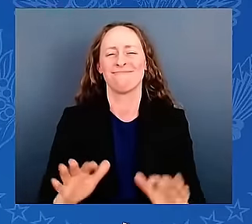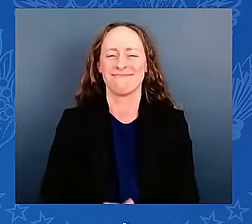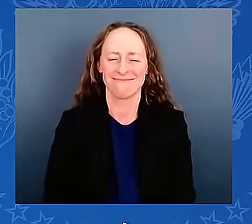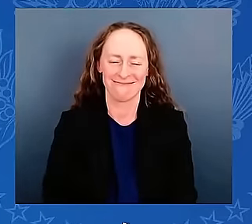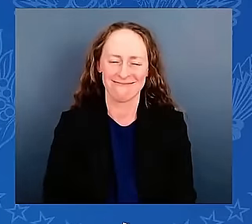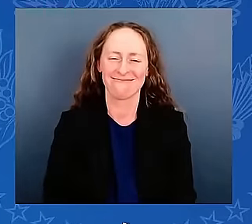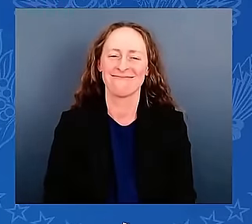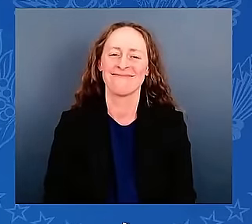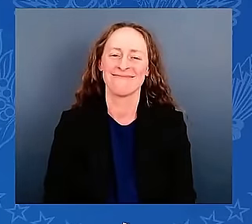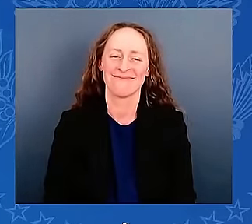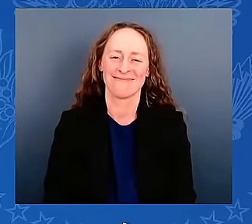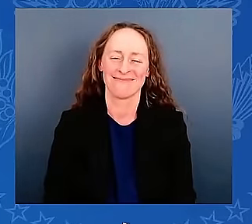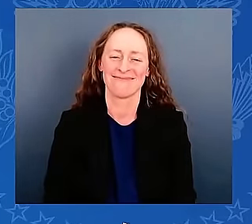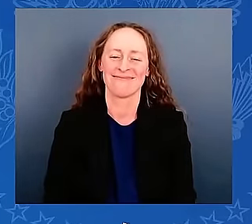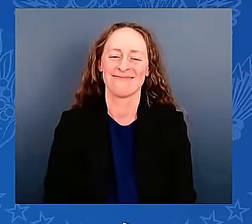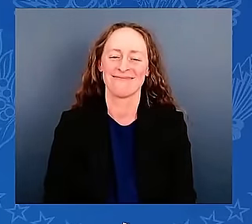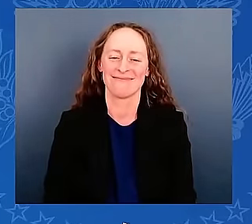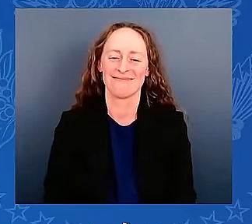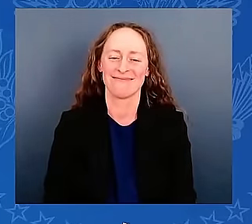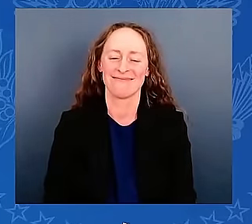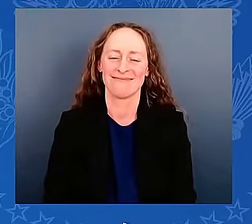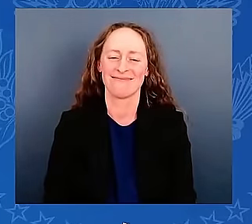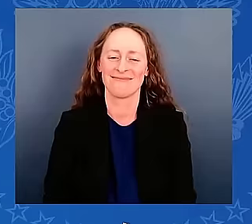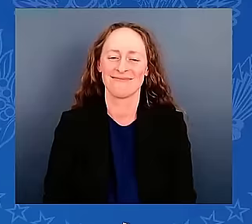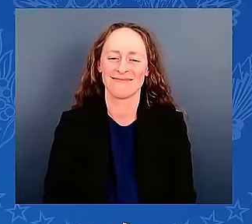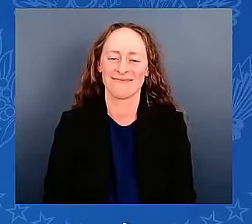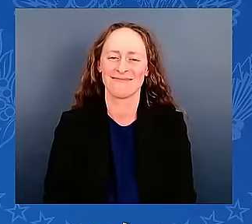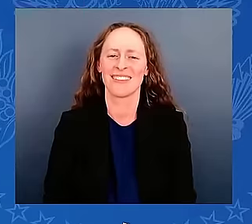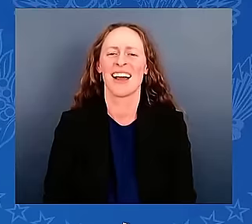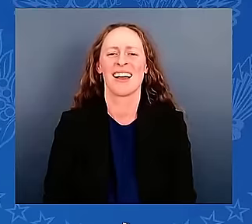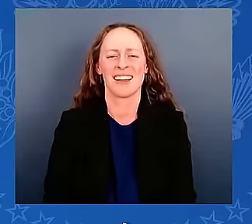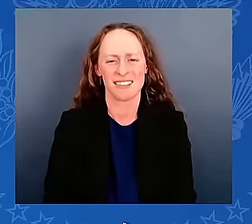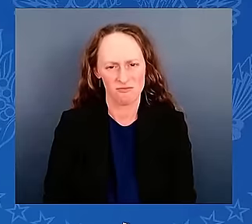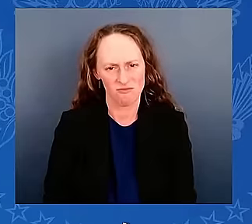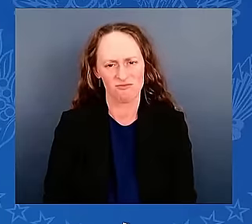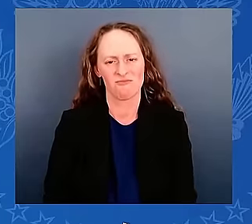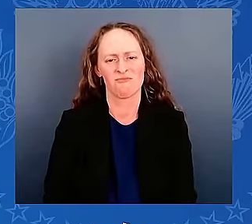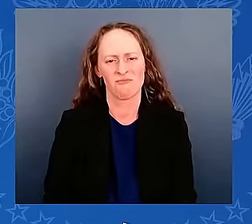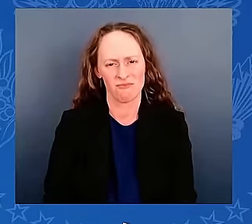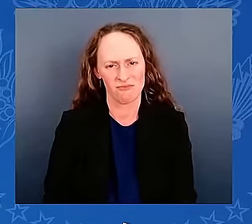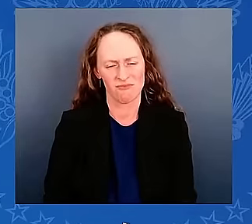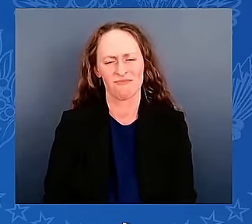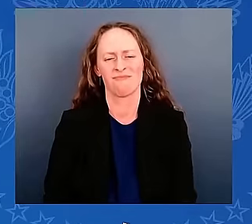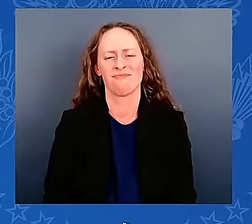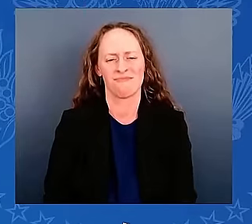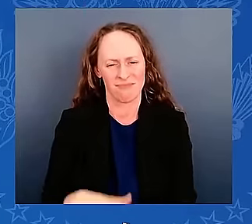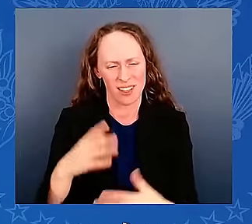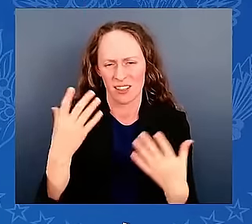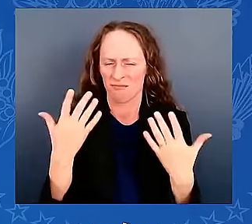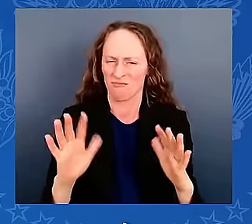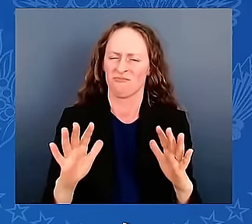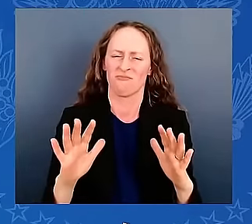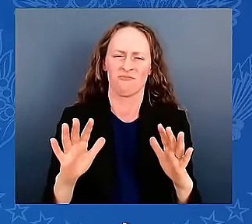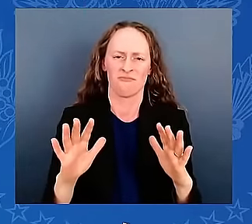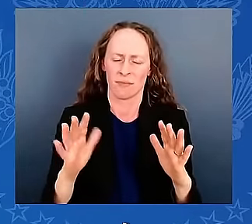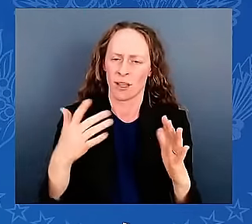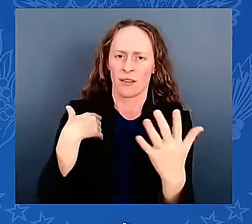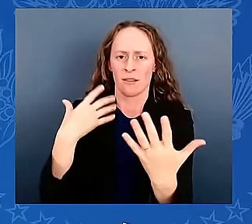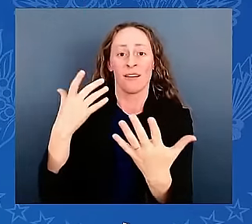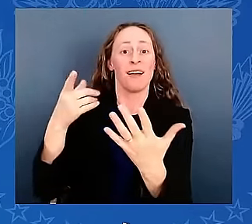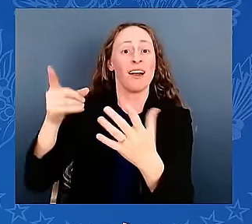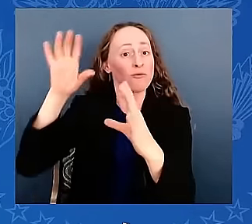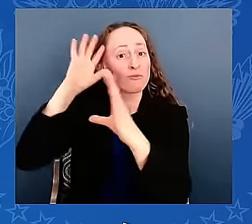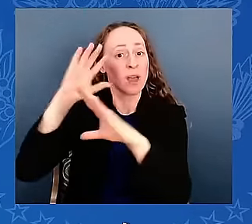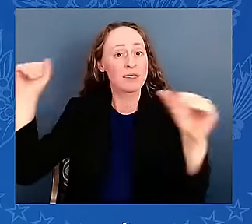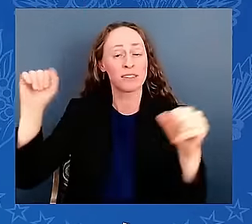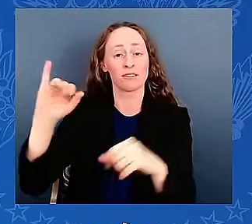My word, I am all in. President Johnson, thanks for the introduction and for your leadership, most of all for your friendship.